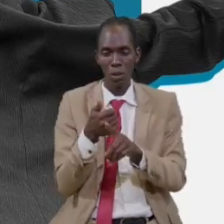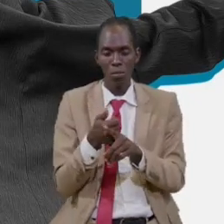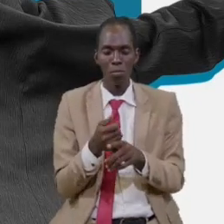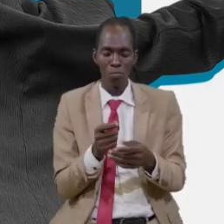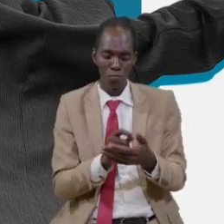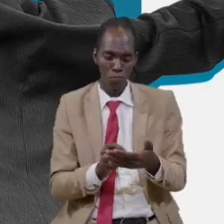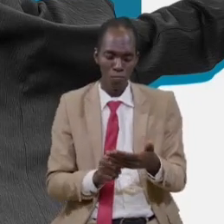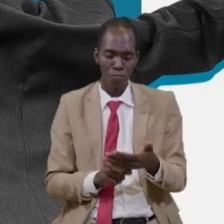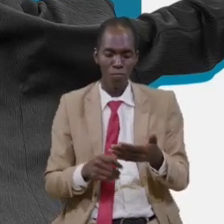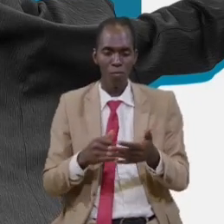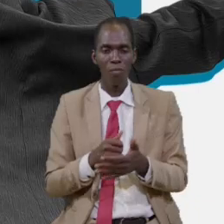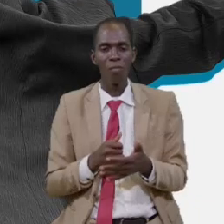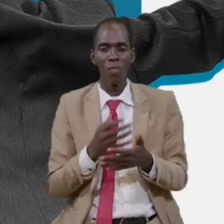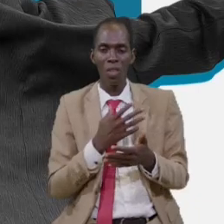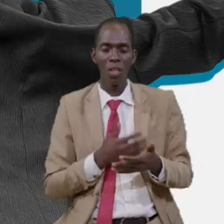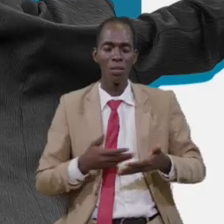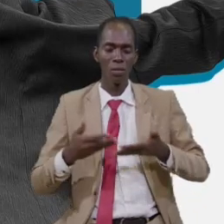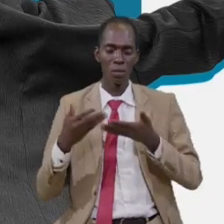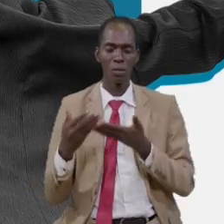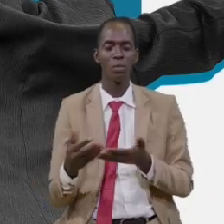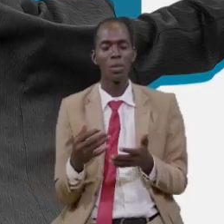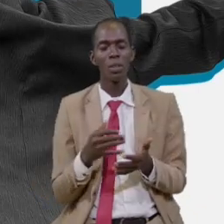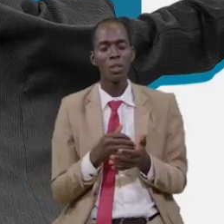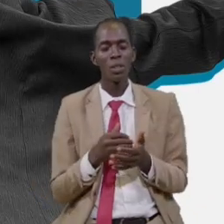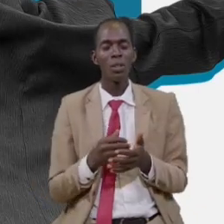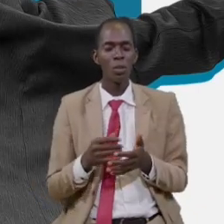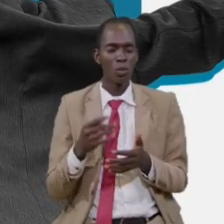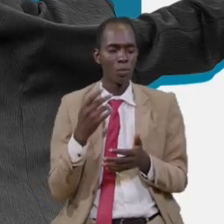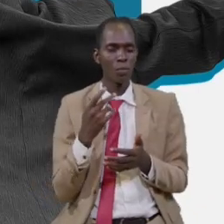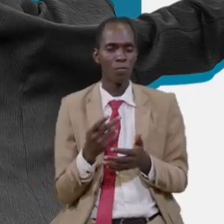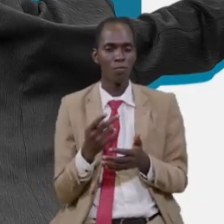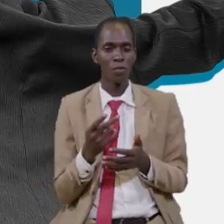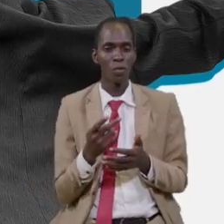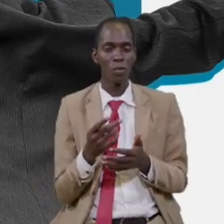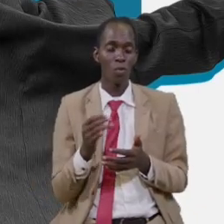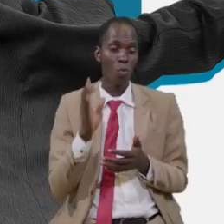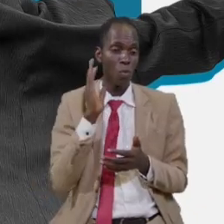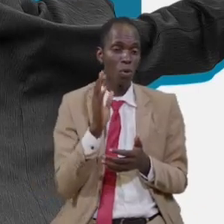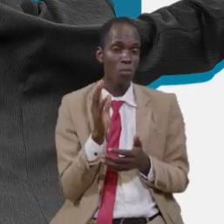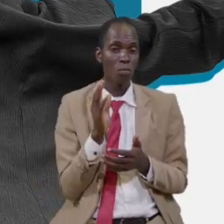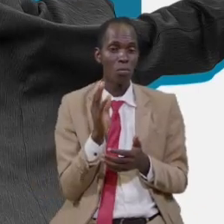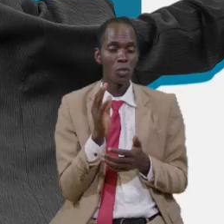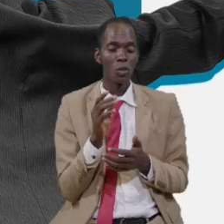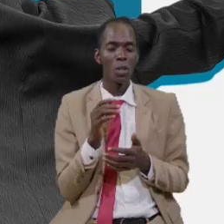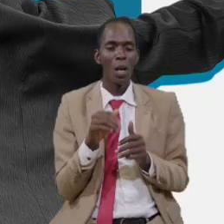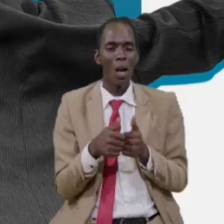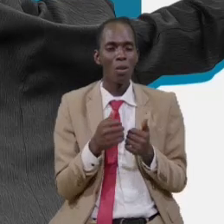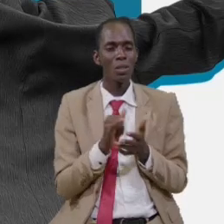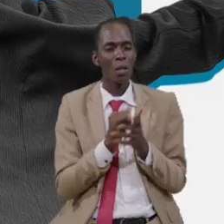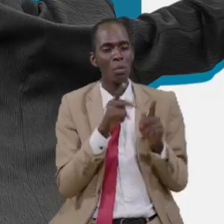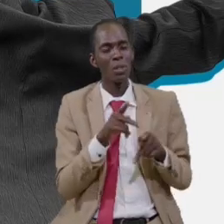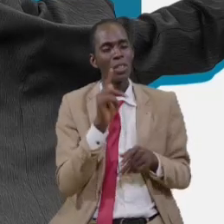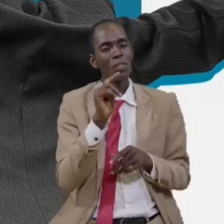to make it to heaven. You heard that our brother who testified how God delivered him, healed